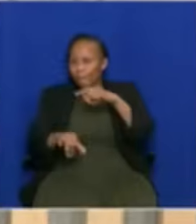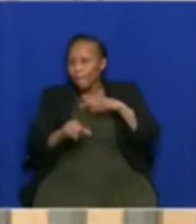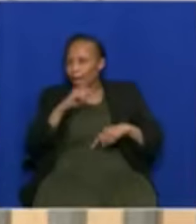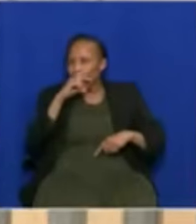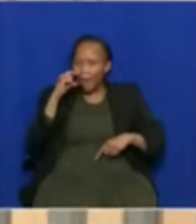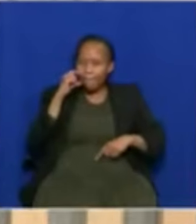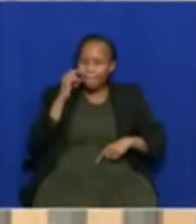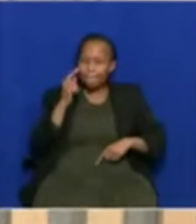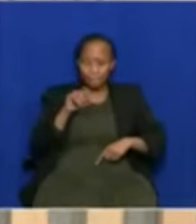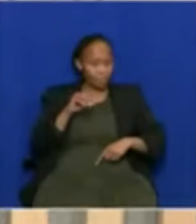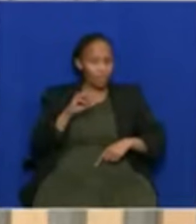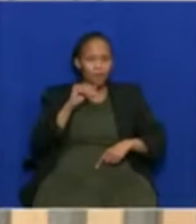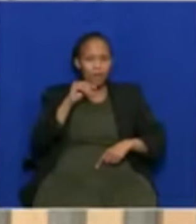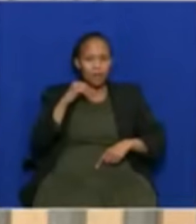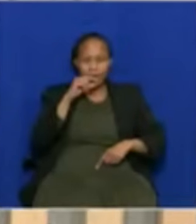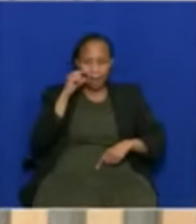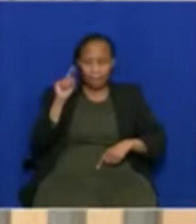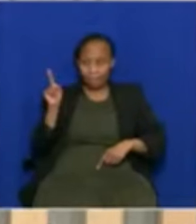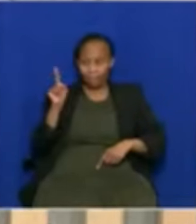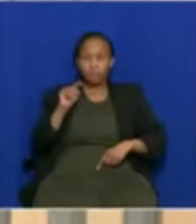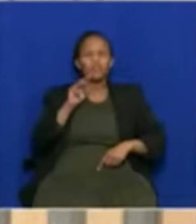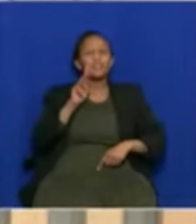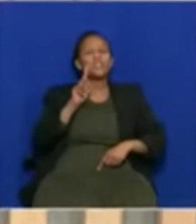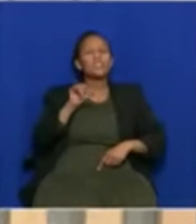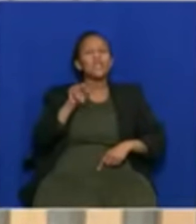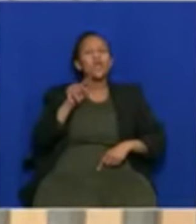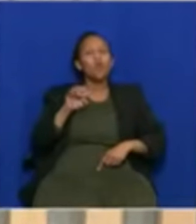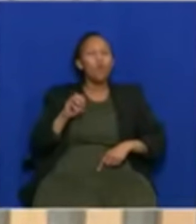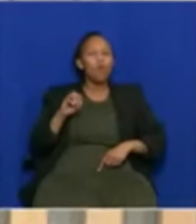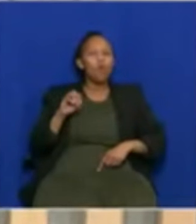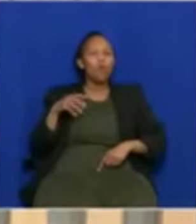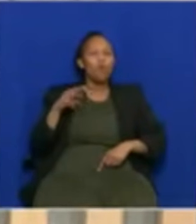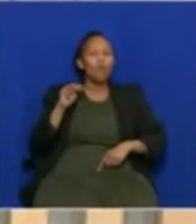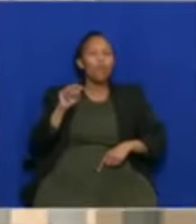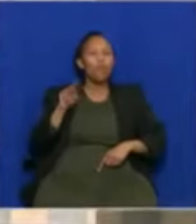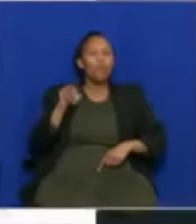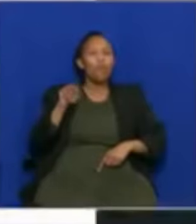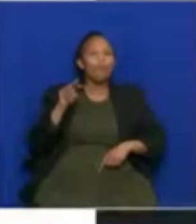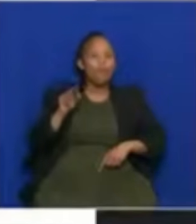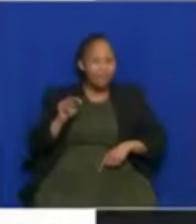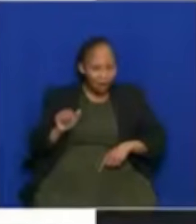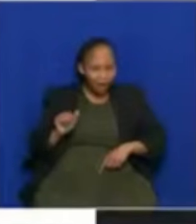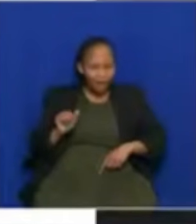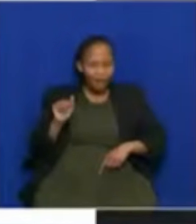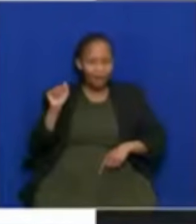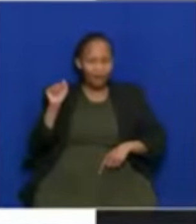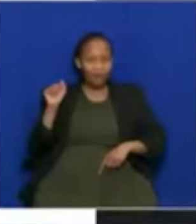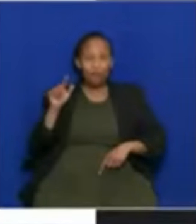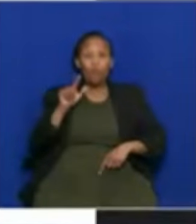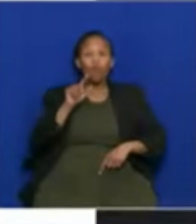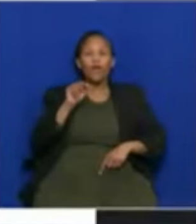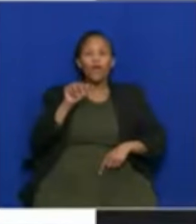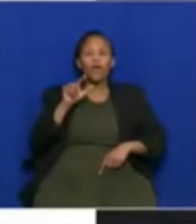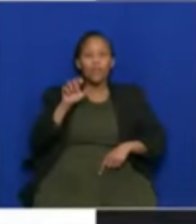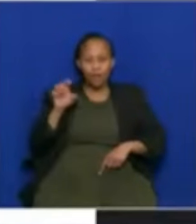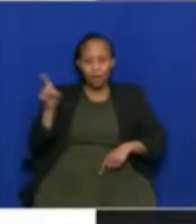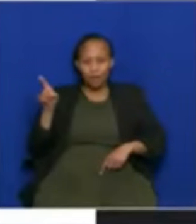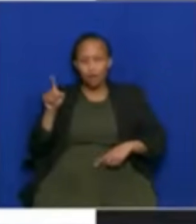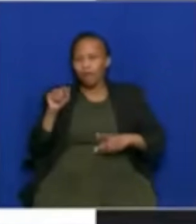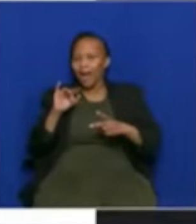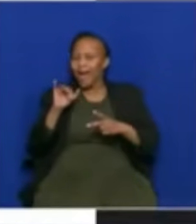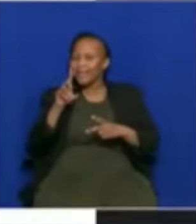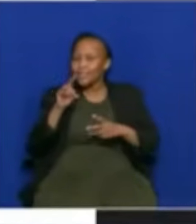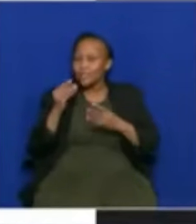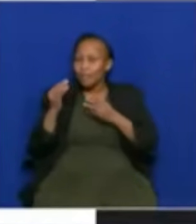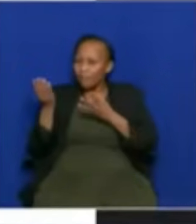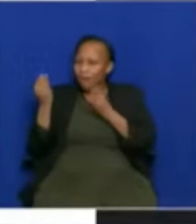number. Who did you speak to, and on what basis did you identify who to speak to? Because all you have is your A1,